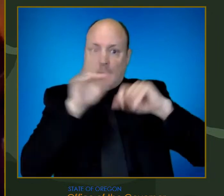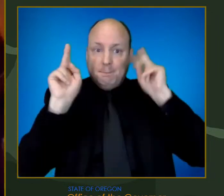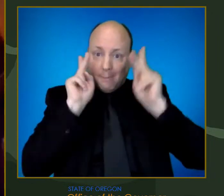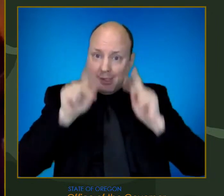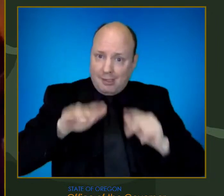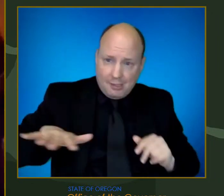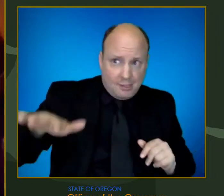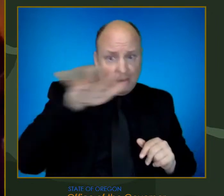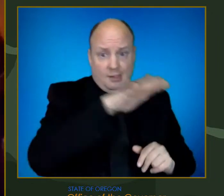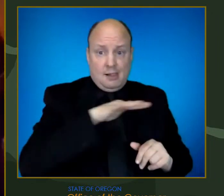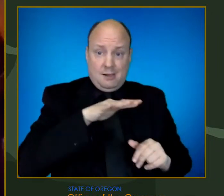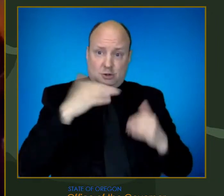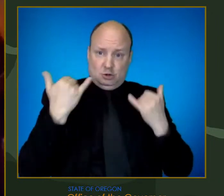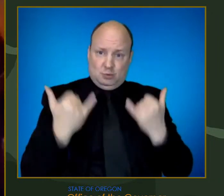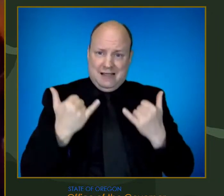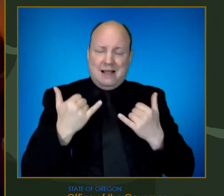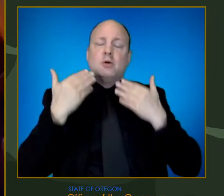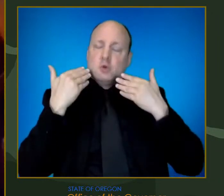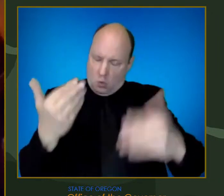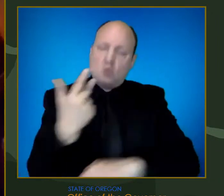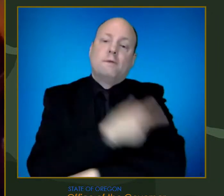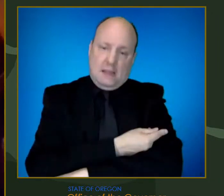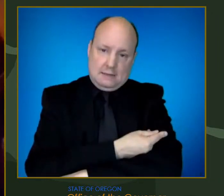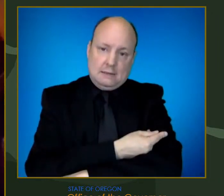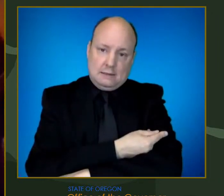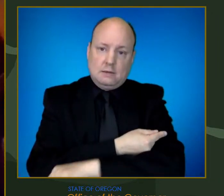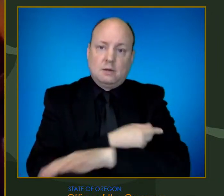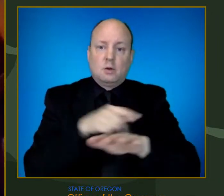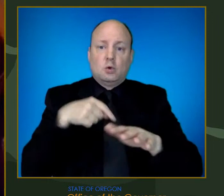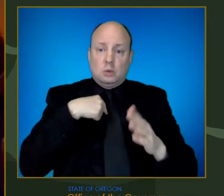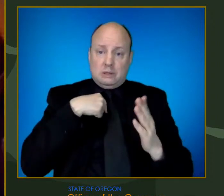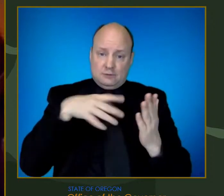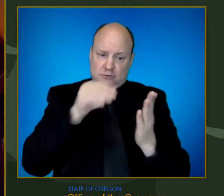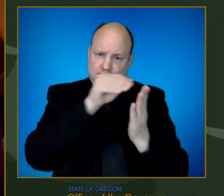of today, OHA has reported